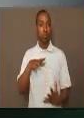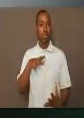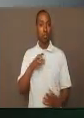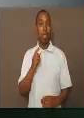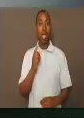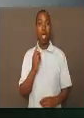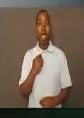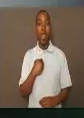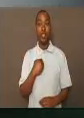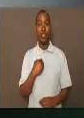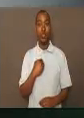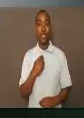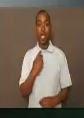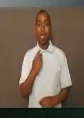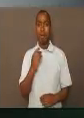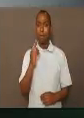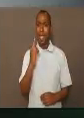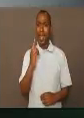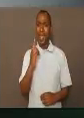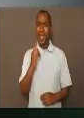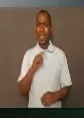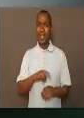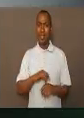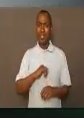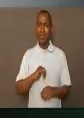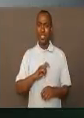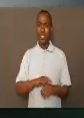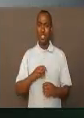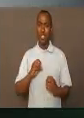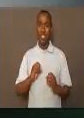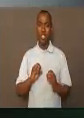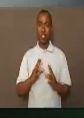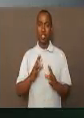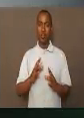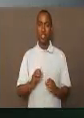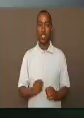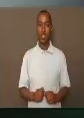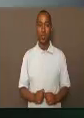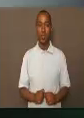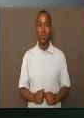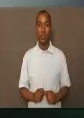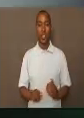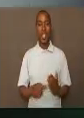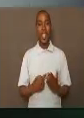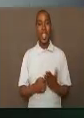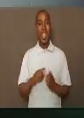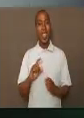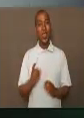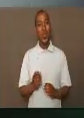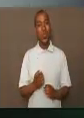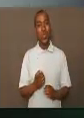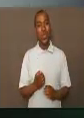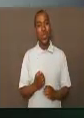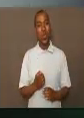same time to deliver blood throughout the body. This happens